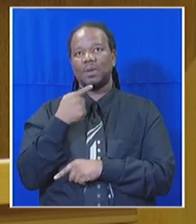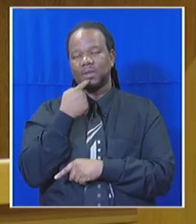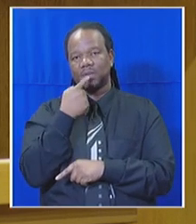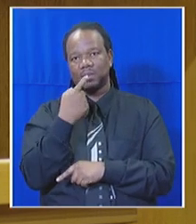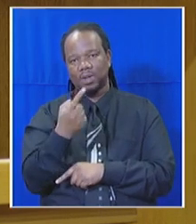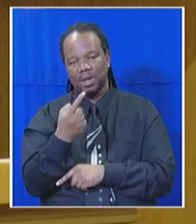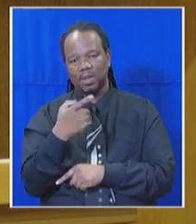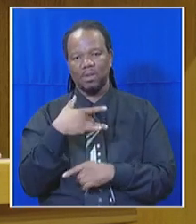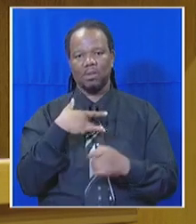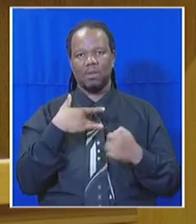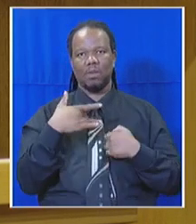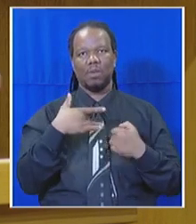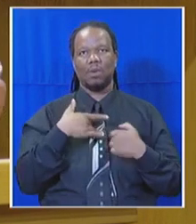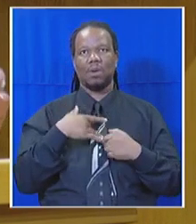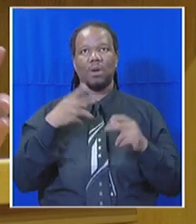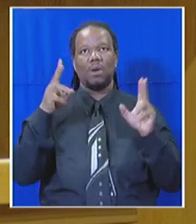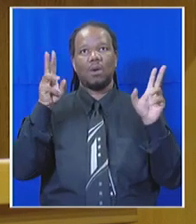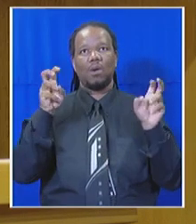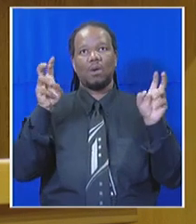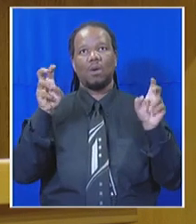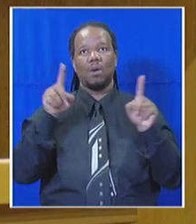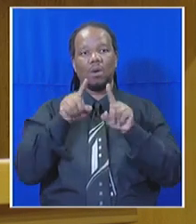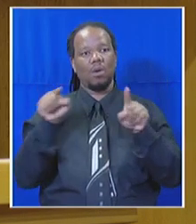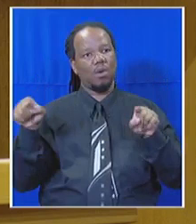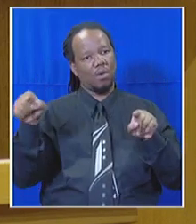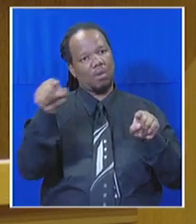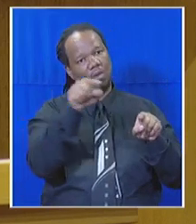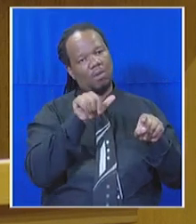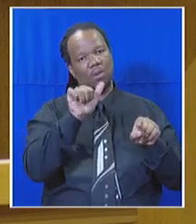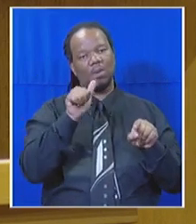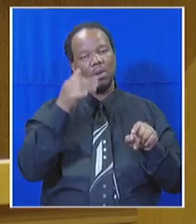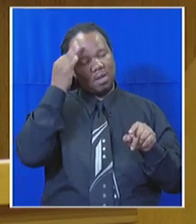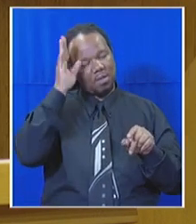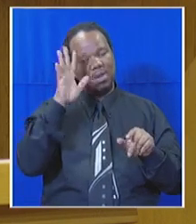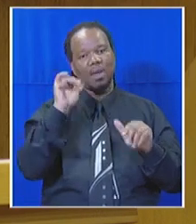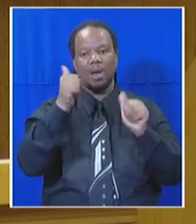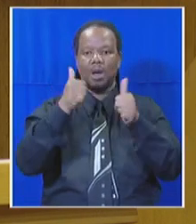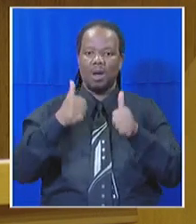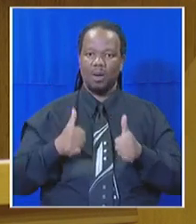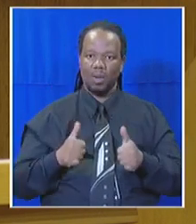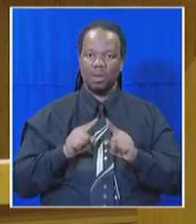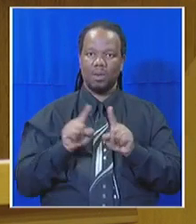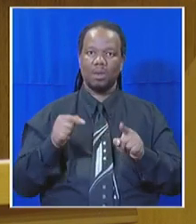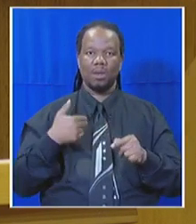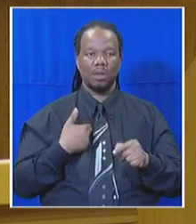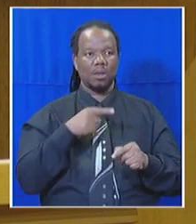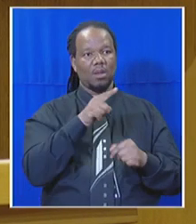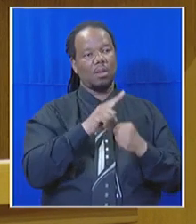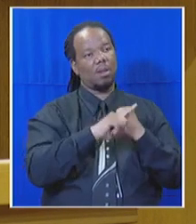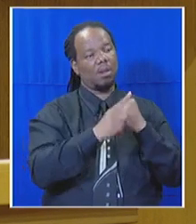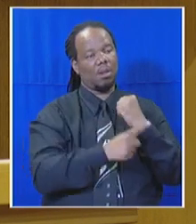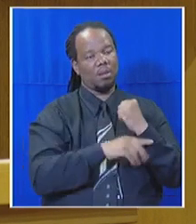a concept called, and I quote, whole of government accounts. This approach allows the government to report annually on the